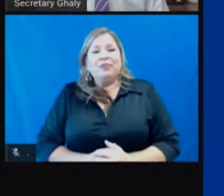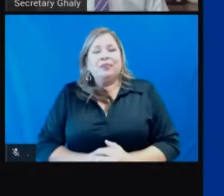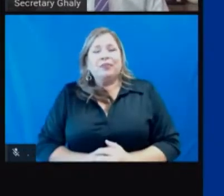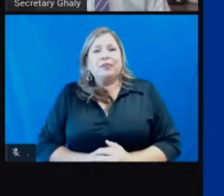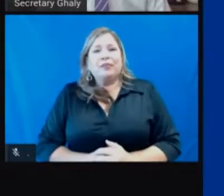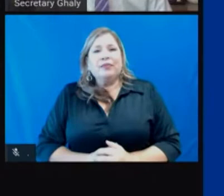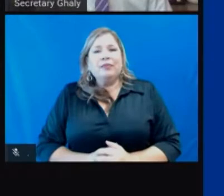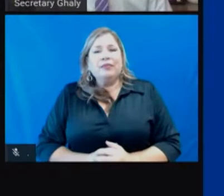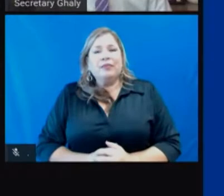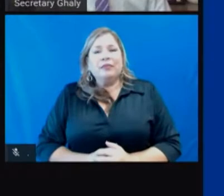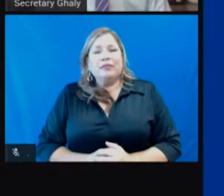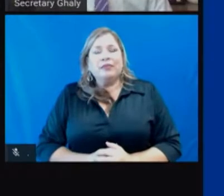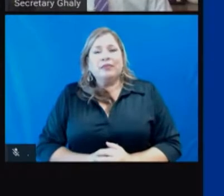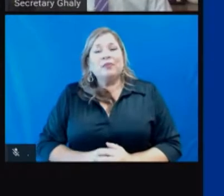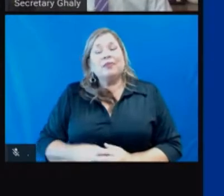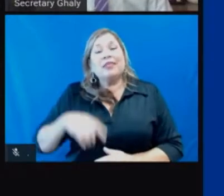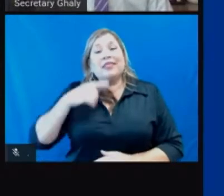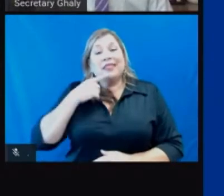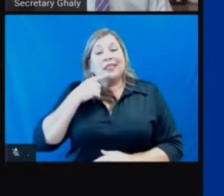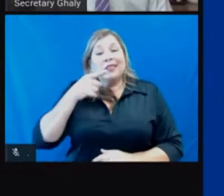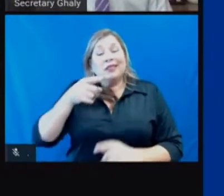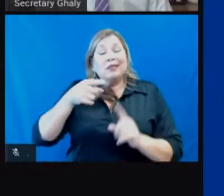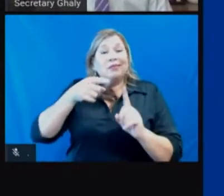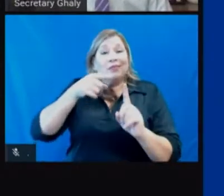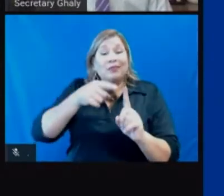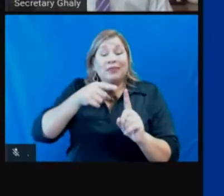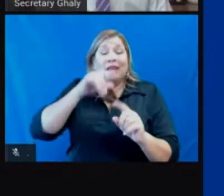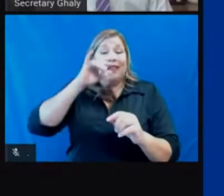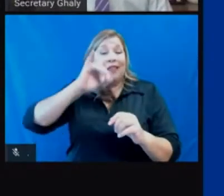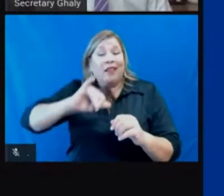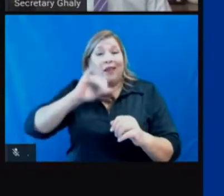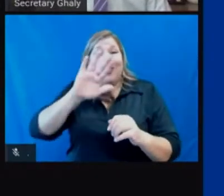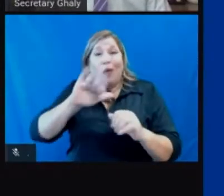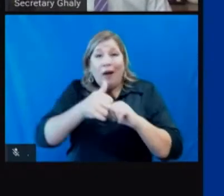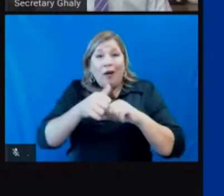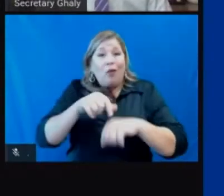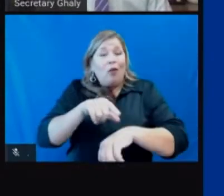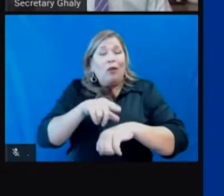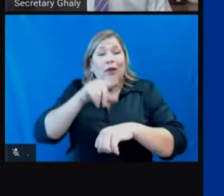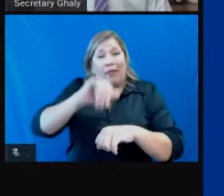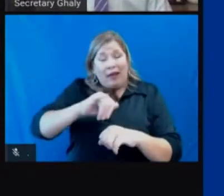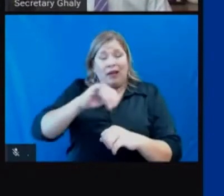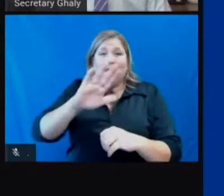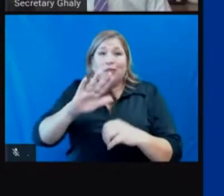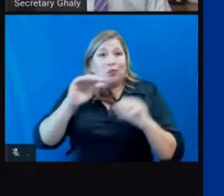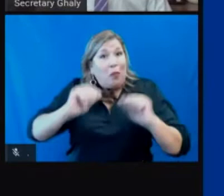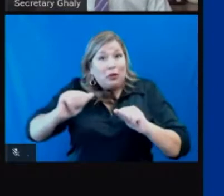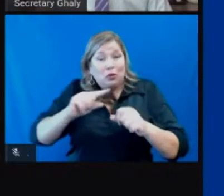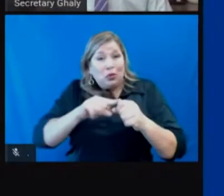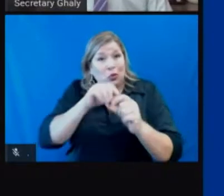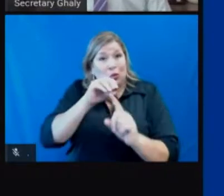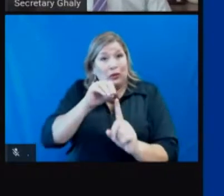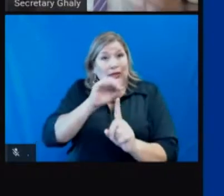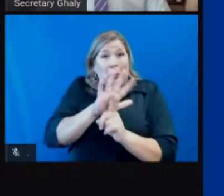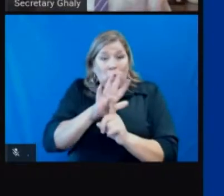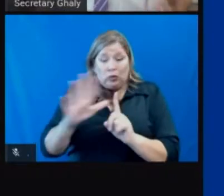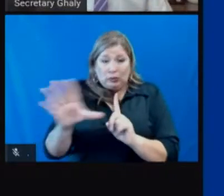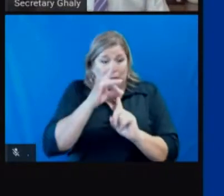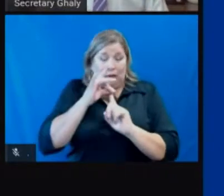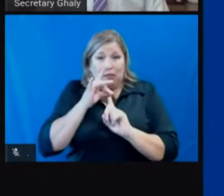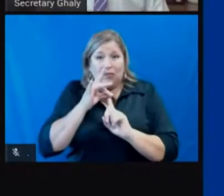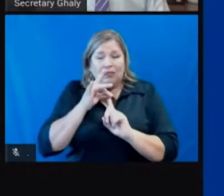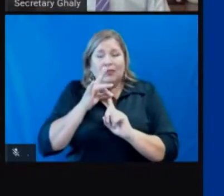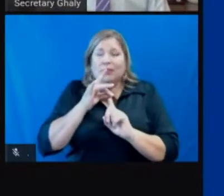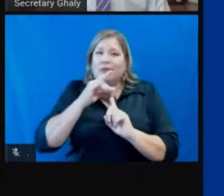this simple equation. On the top, the likelihood of an exposure, as that goes up because there's